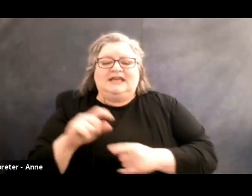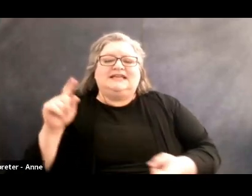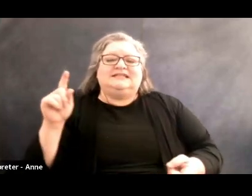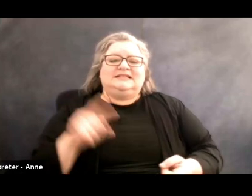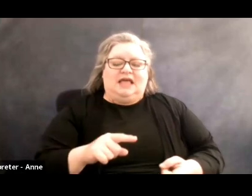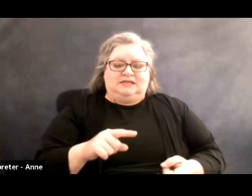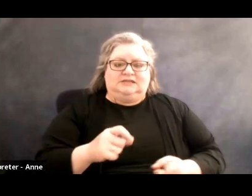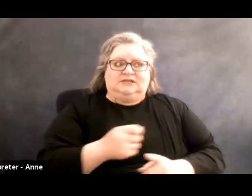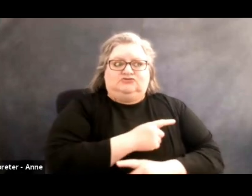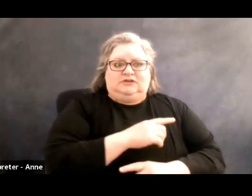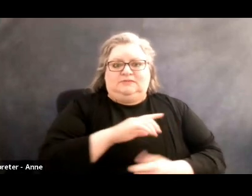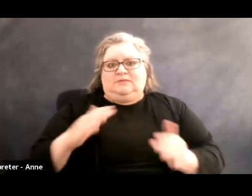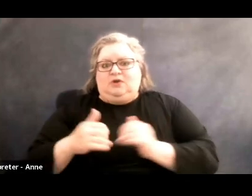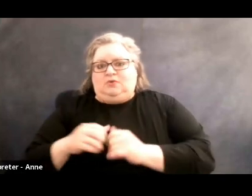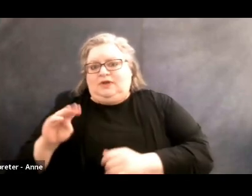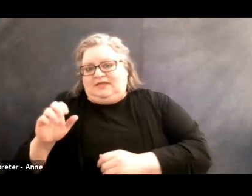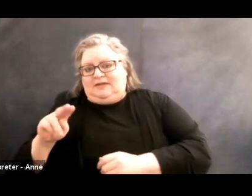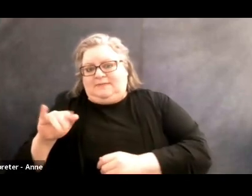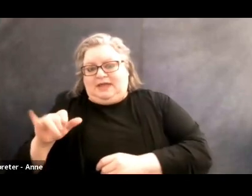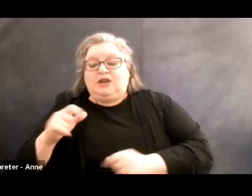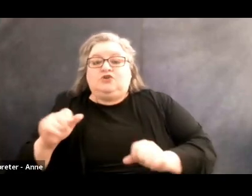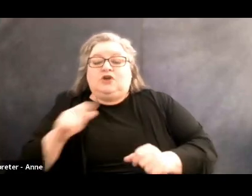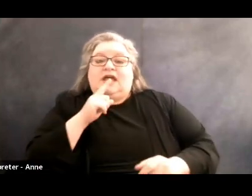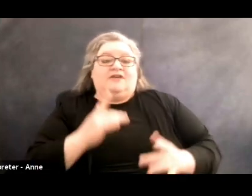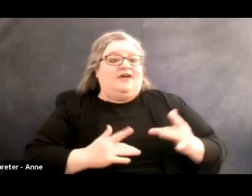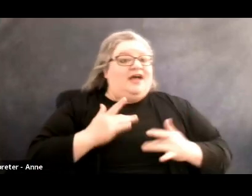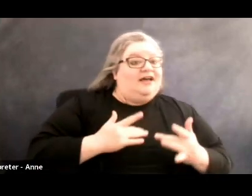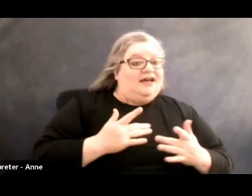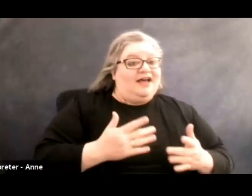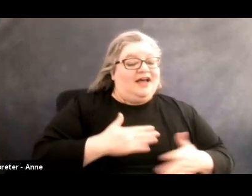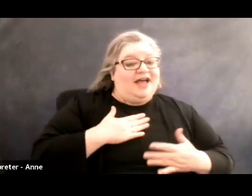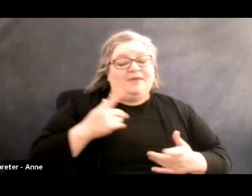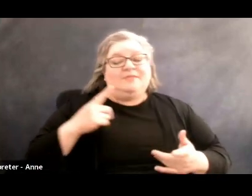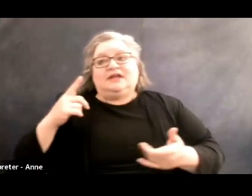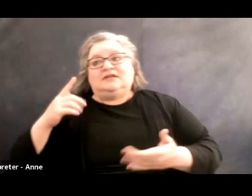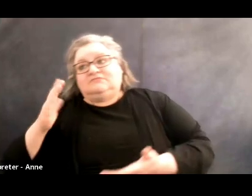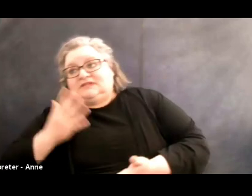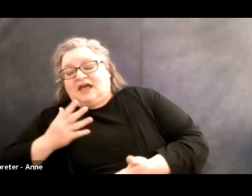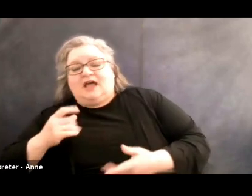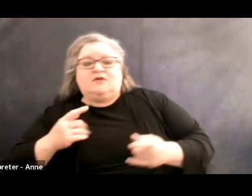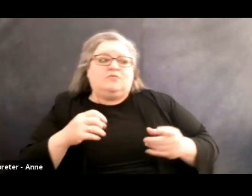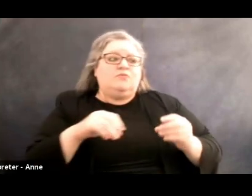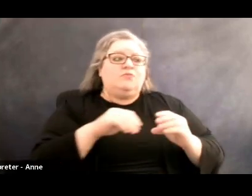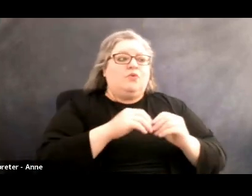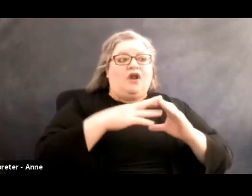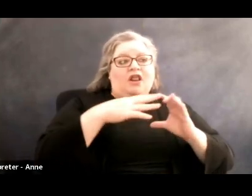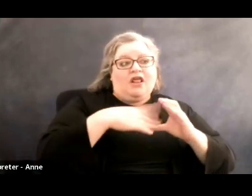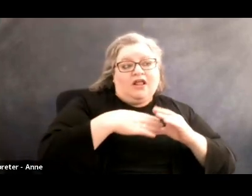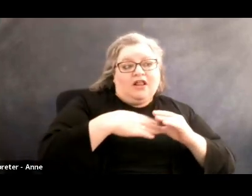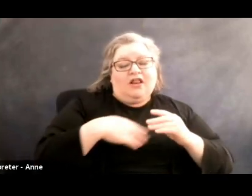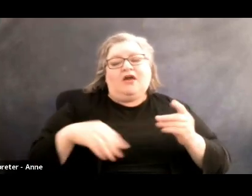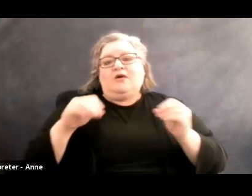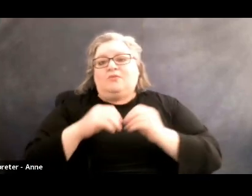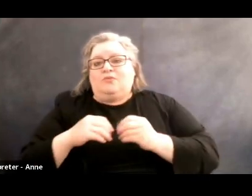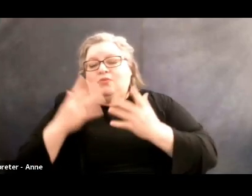mania. So you could have real happy days, real sad days, more talkative, more crying, just different things that goes on